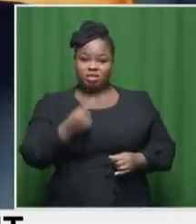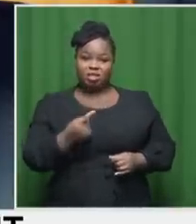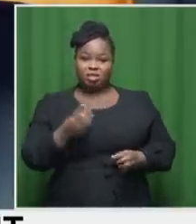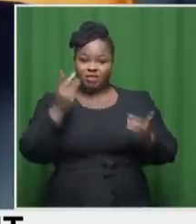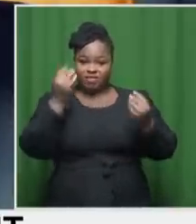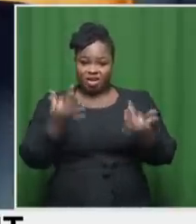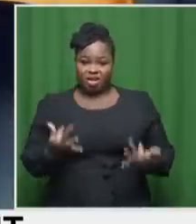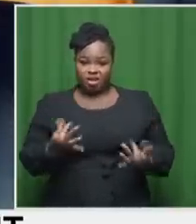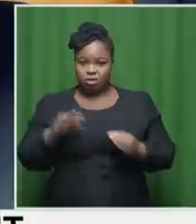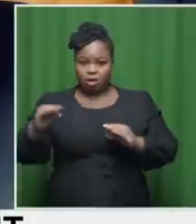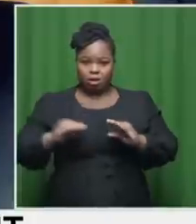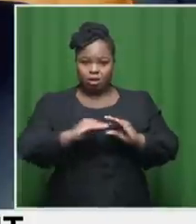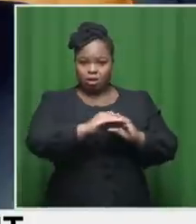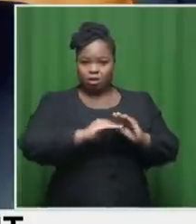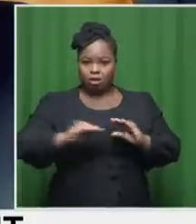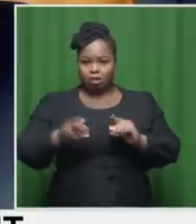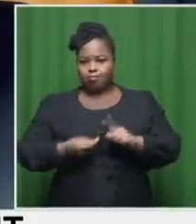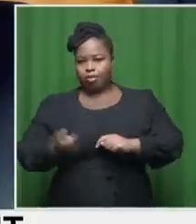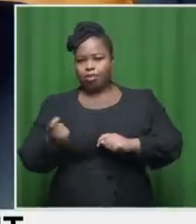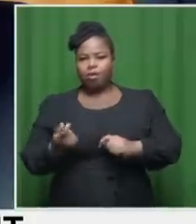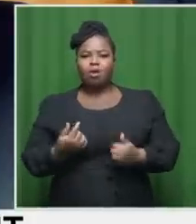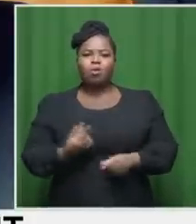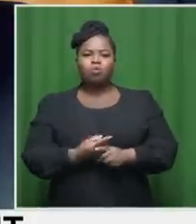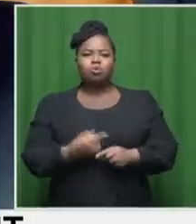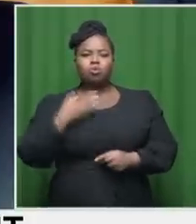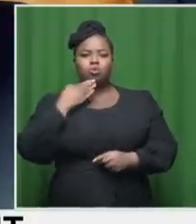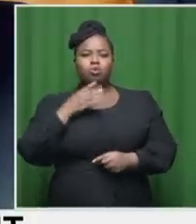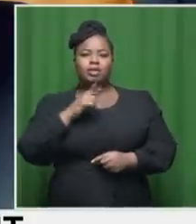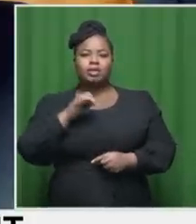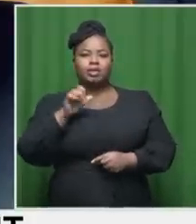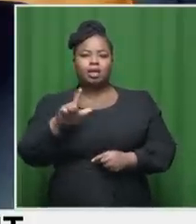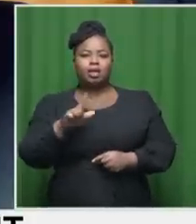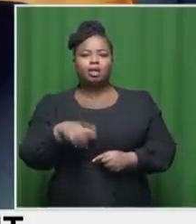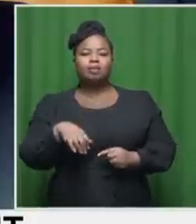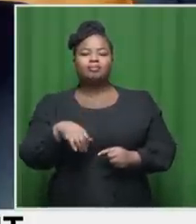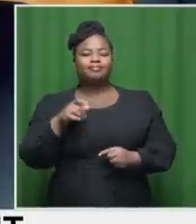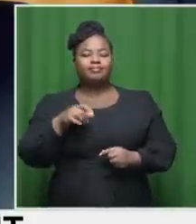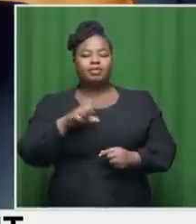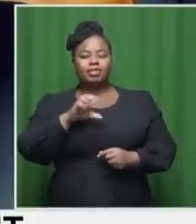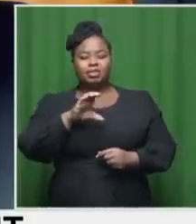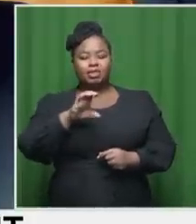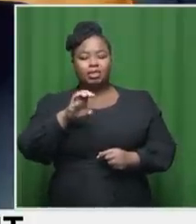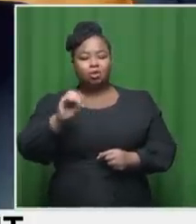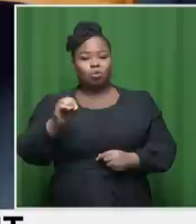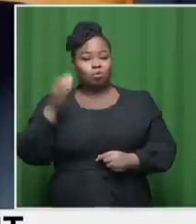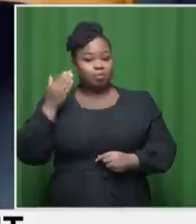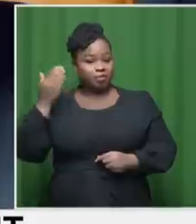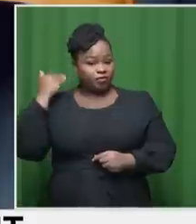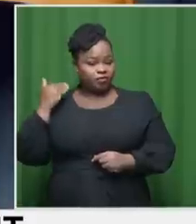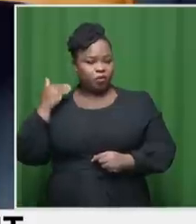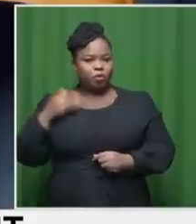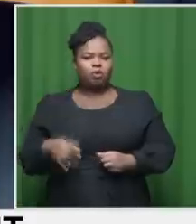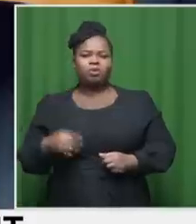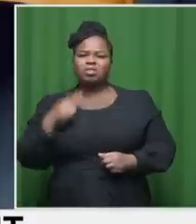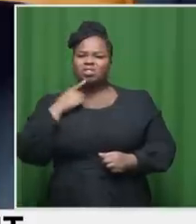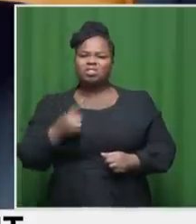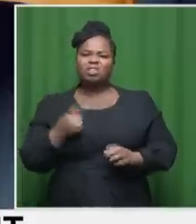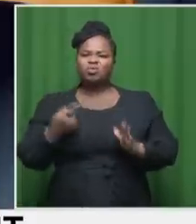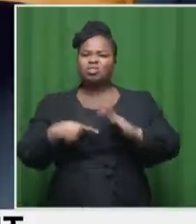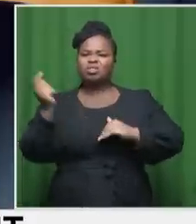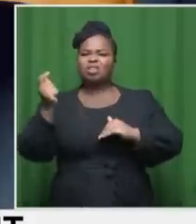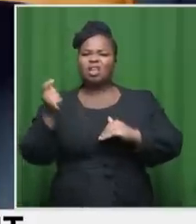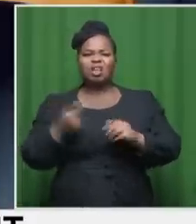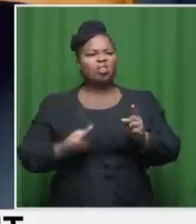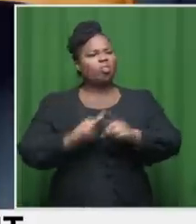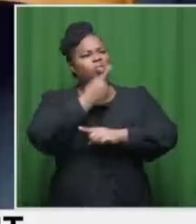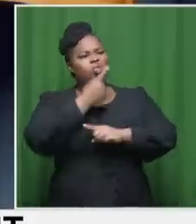by the suspended Denel Dynamics CEO, where he specifically spoke about the unlawful sale of assets